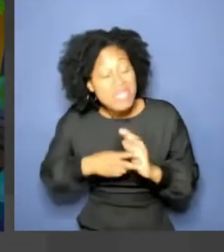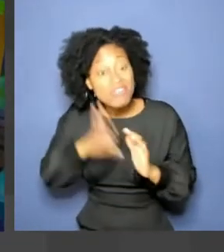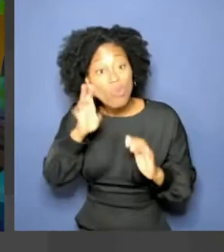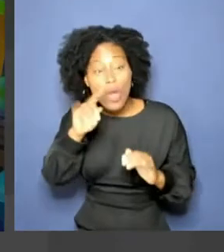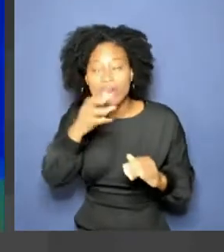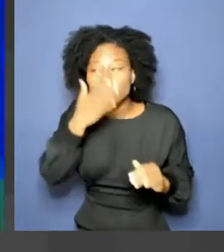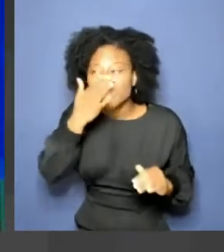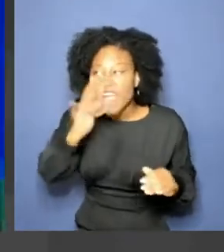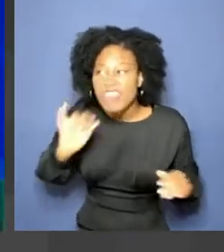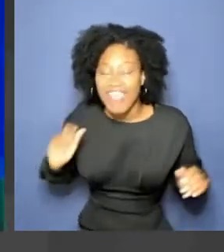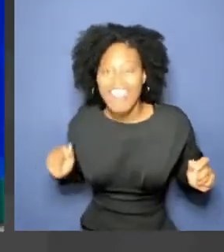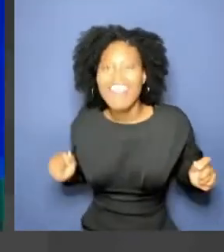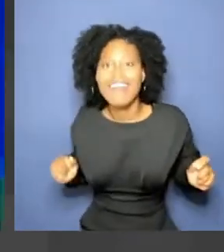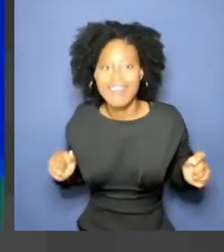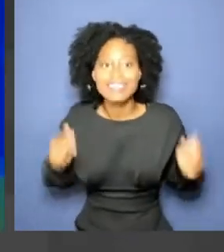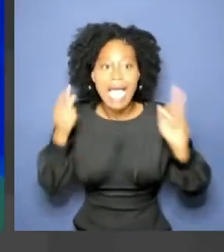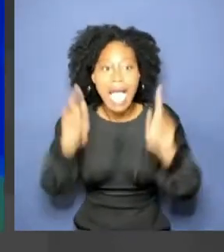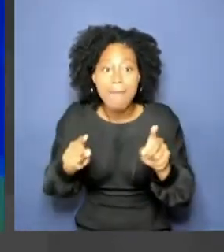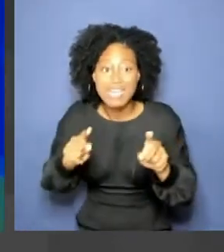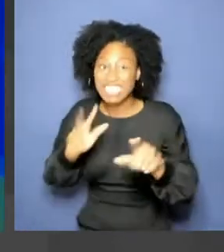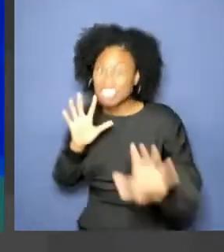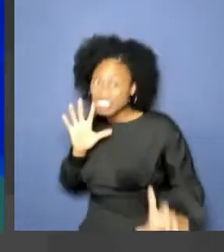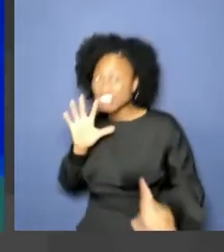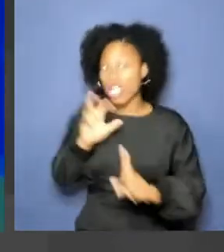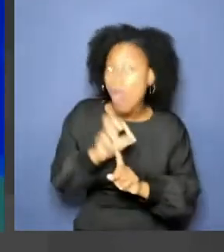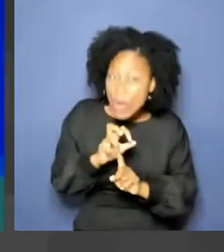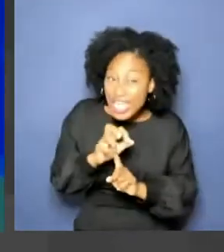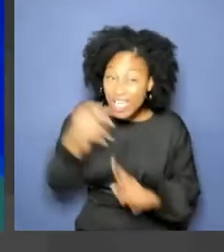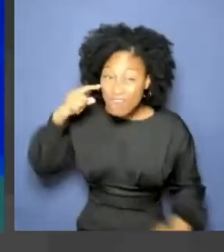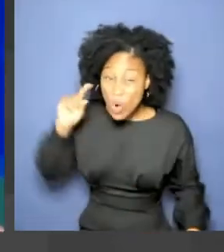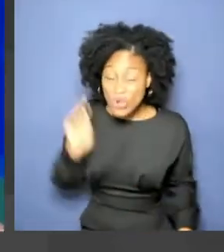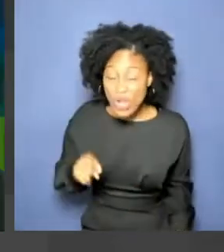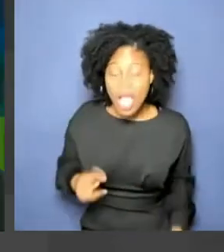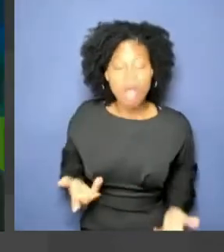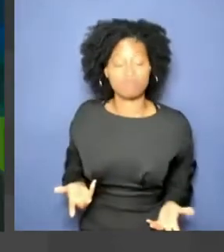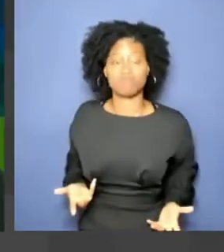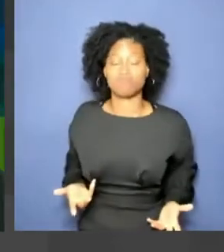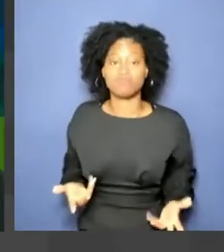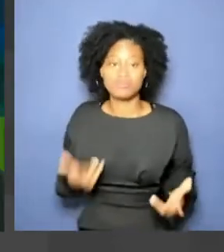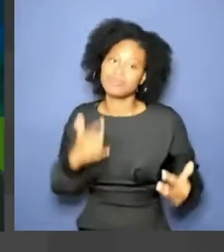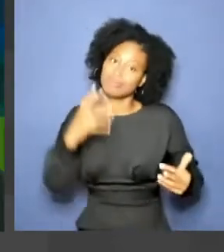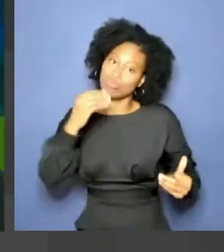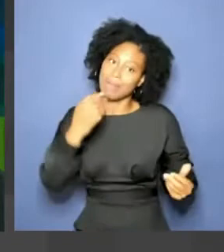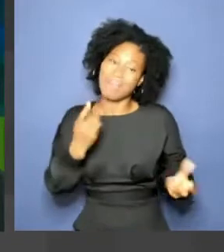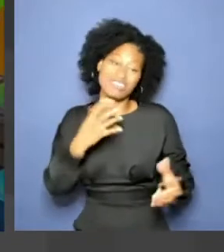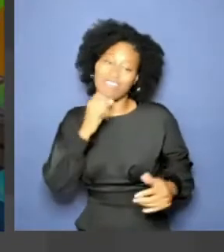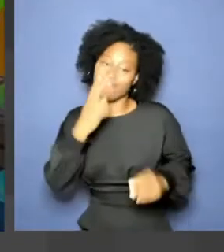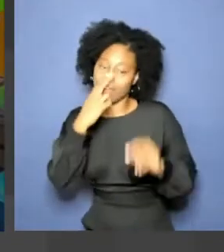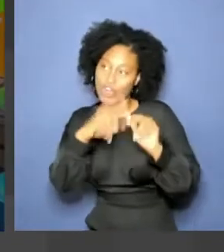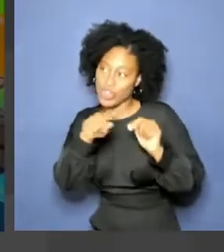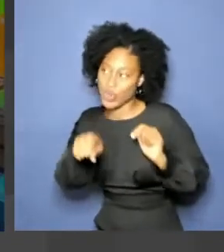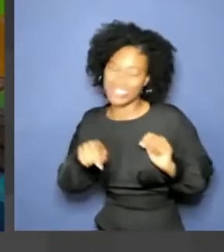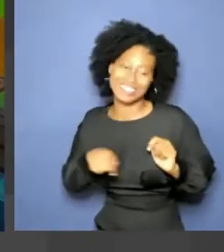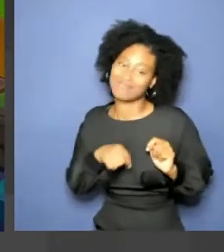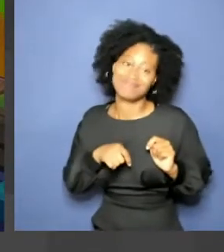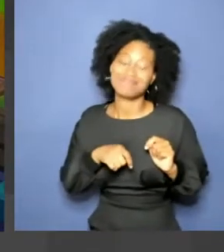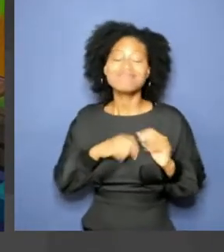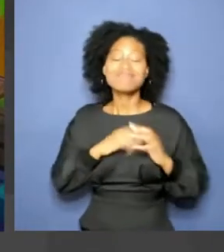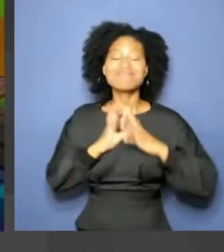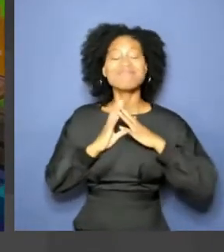that? It's happening. And just like going for the Pretty players? much, yes. It's not going to be fun for you. No, and I love that we're adding that